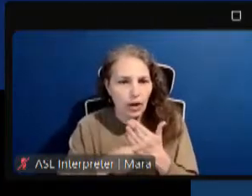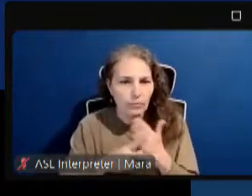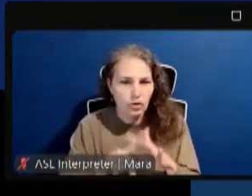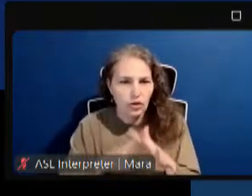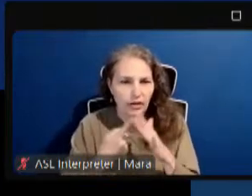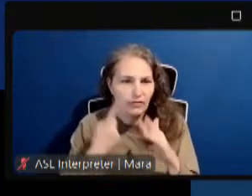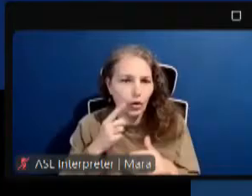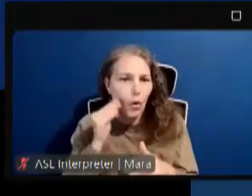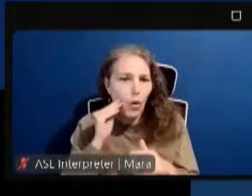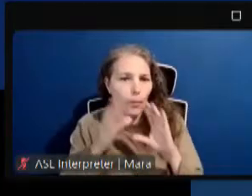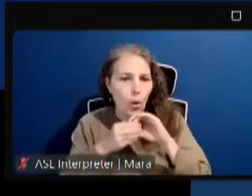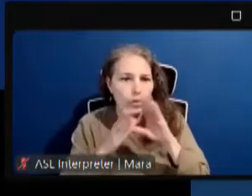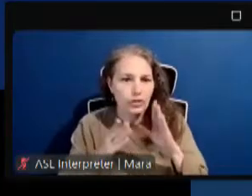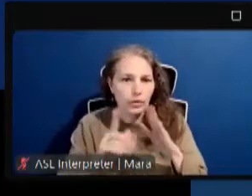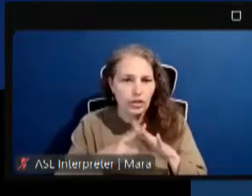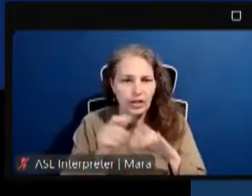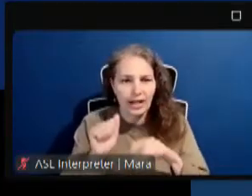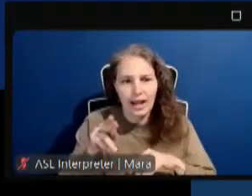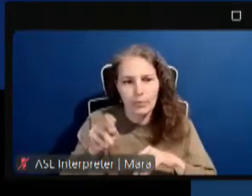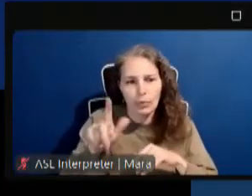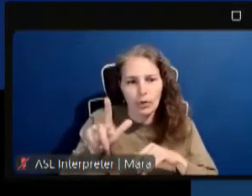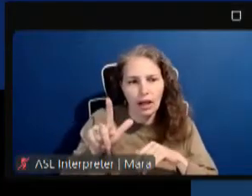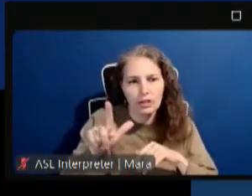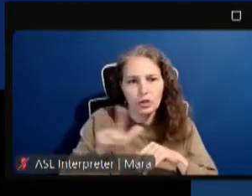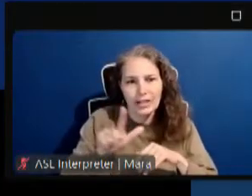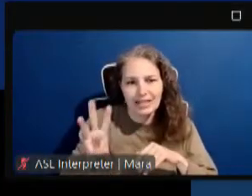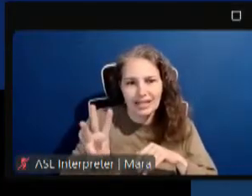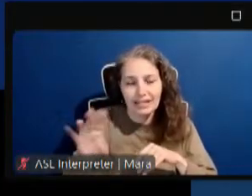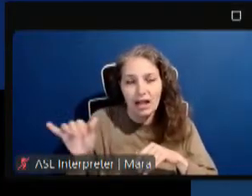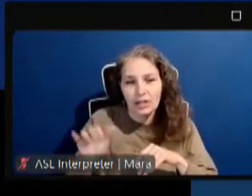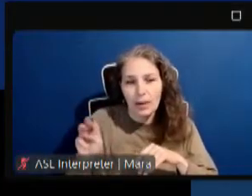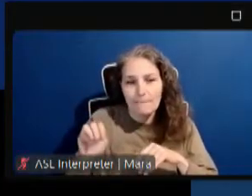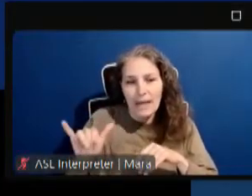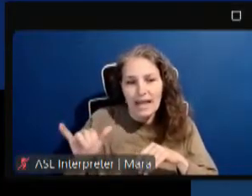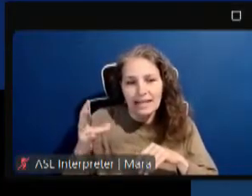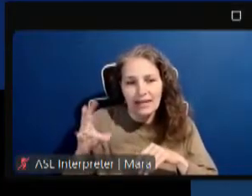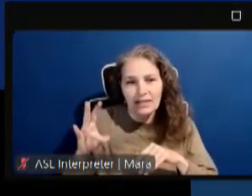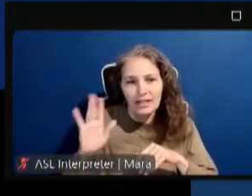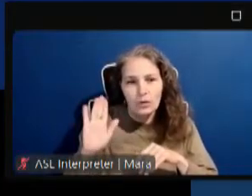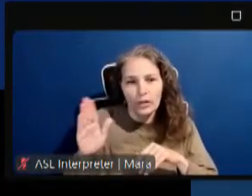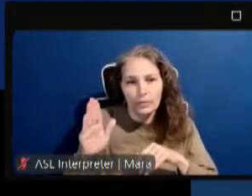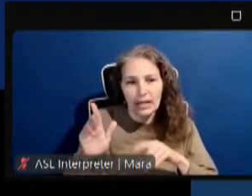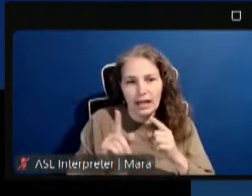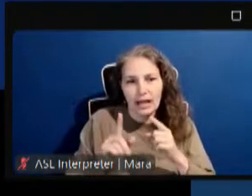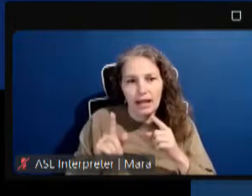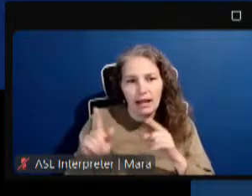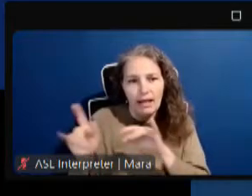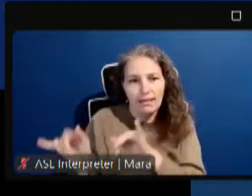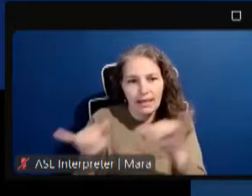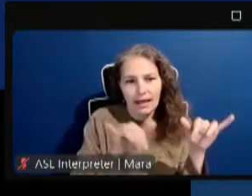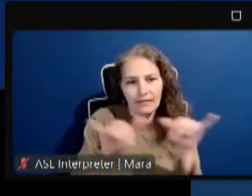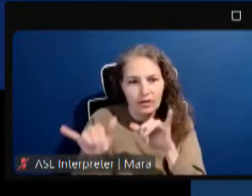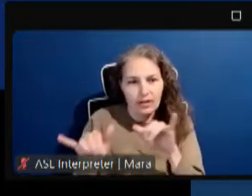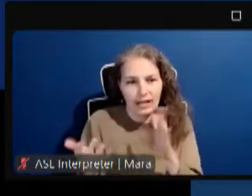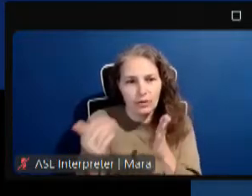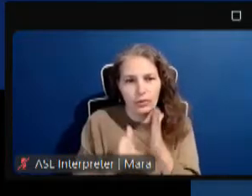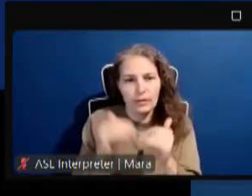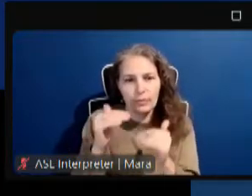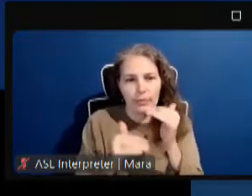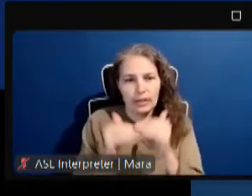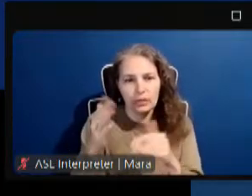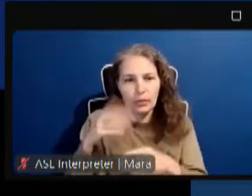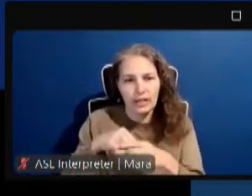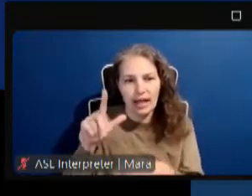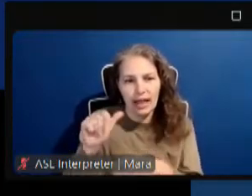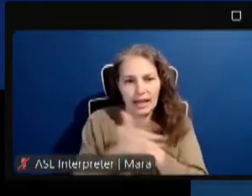26th. And on May 17th, as on screen there, we're going to host a like-for-like rebuilds in unincorporated LA County and why